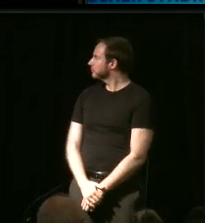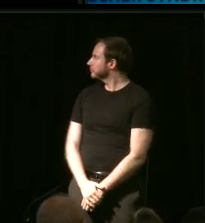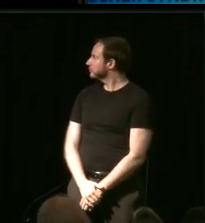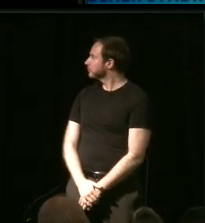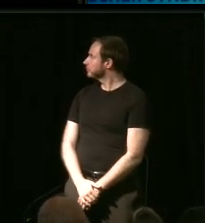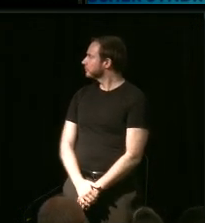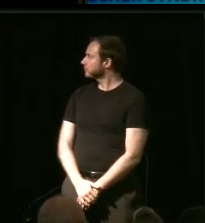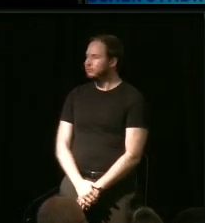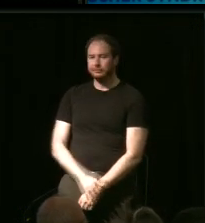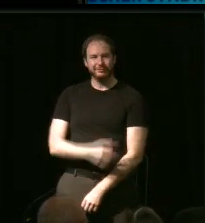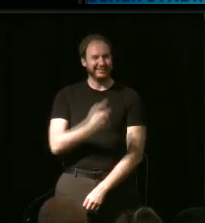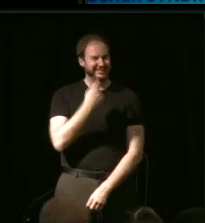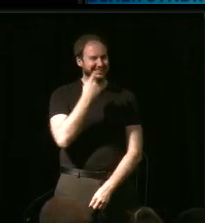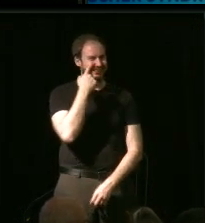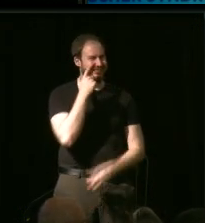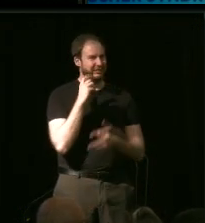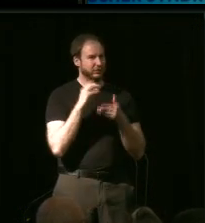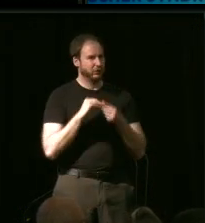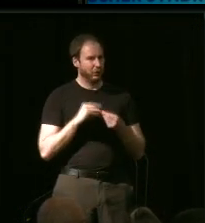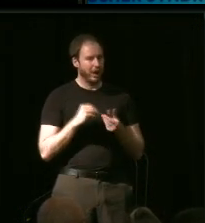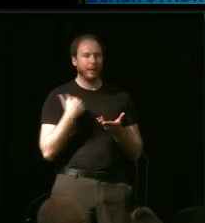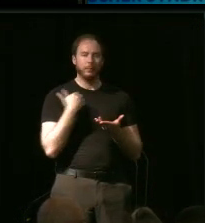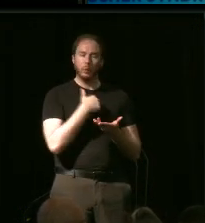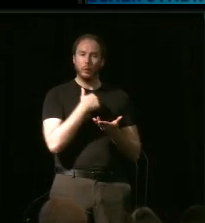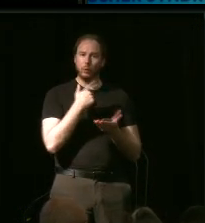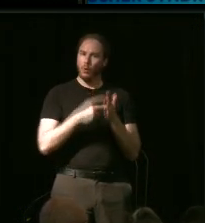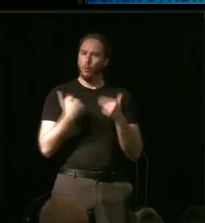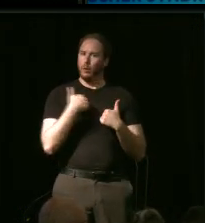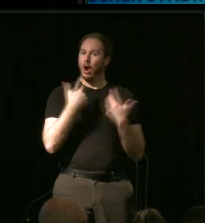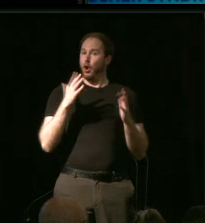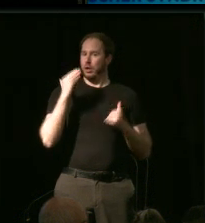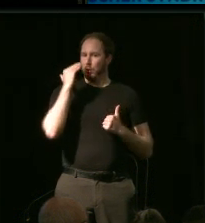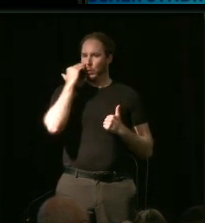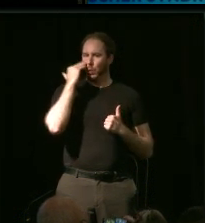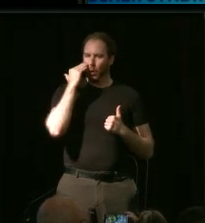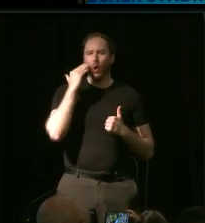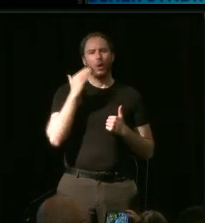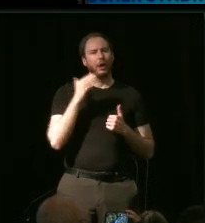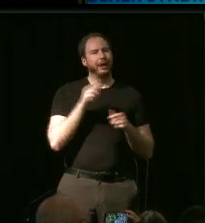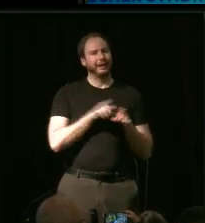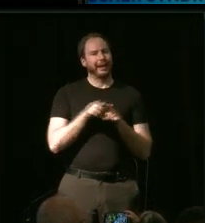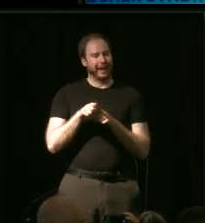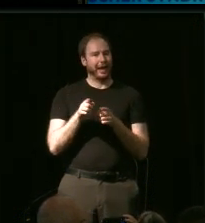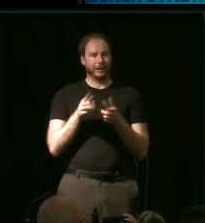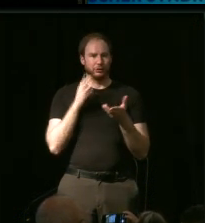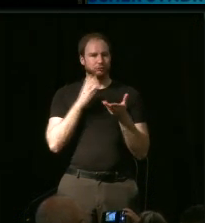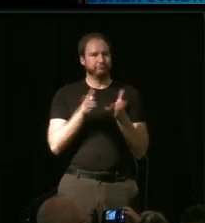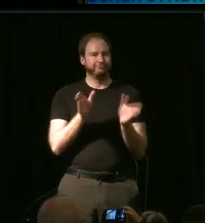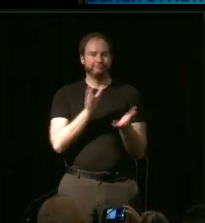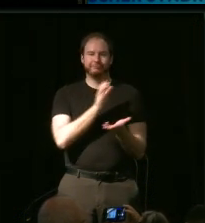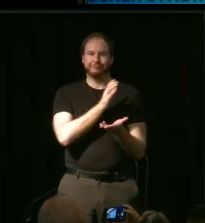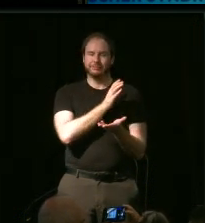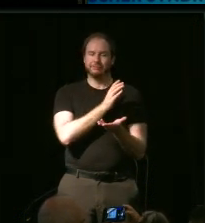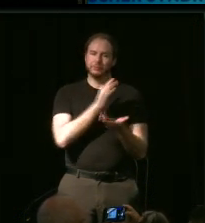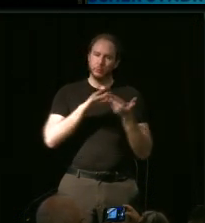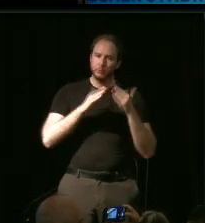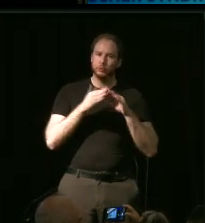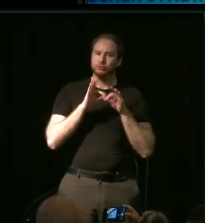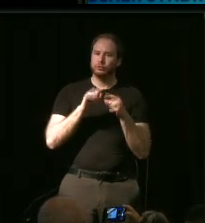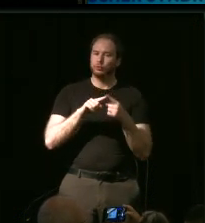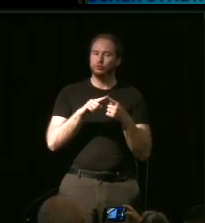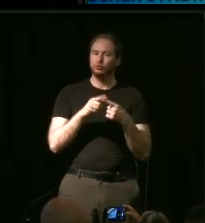You just heard a little bit about like what we know broadly as a clinical genetics community about the breakdown of